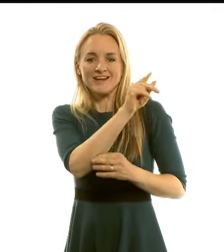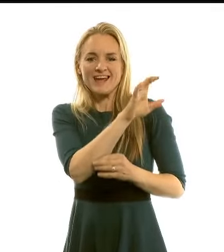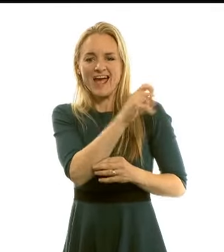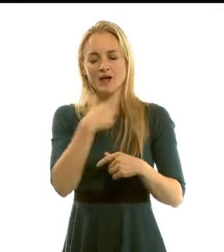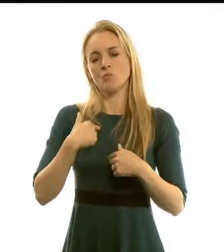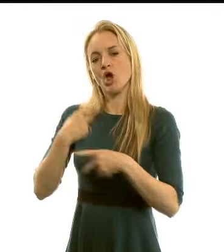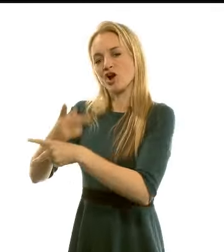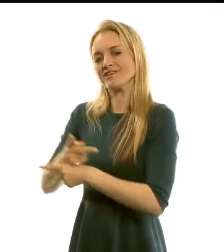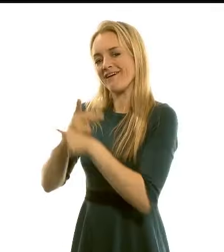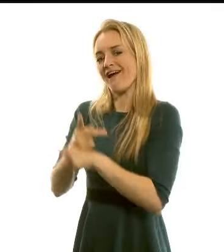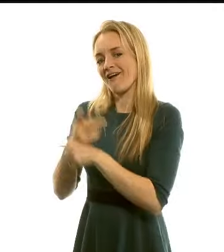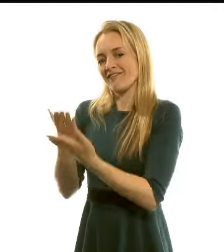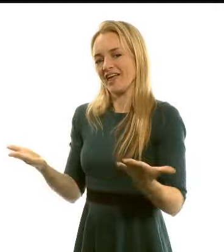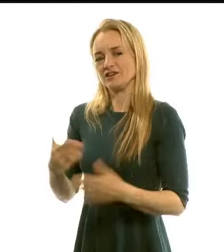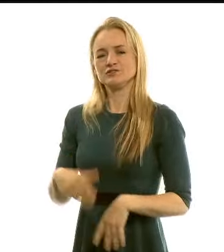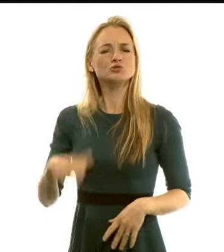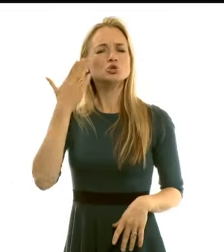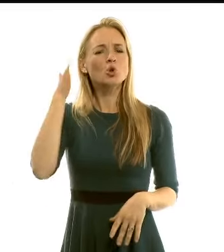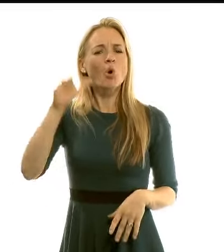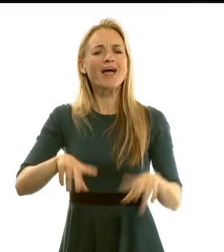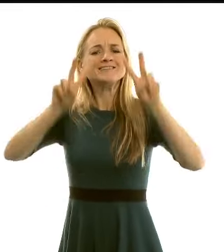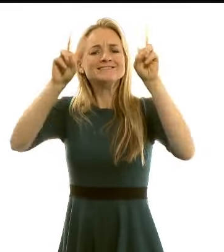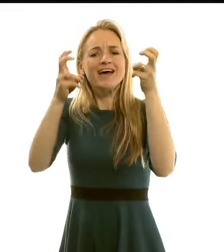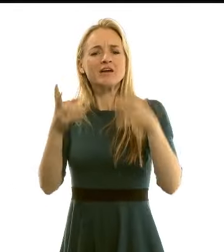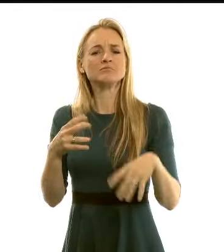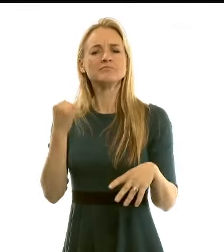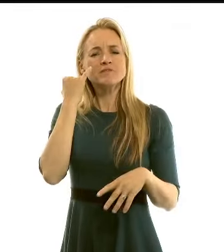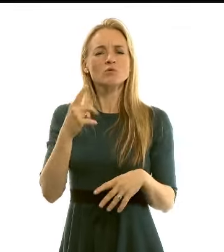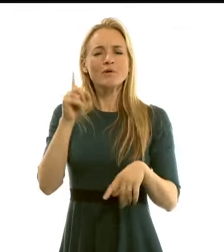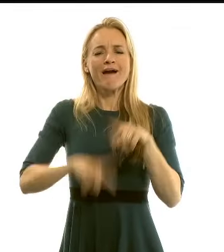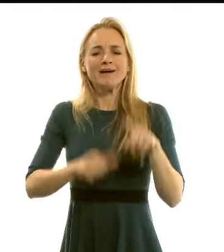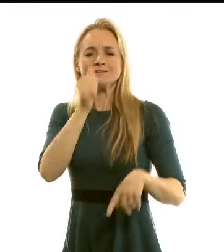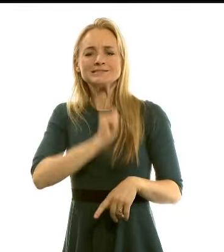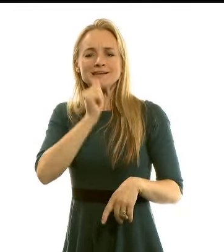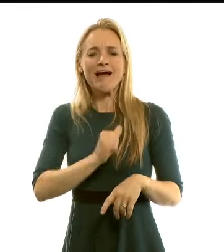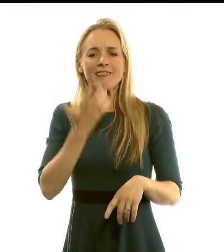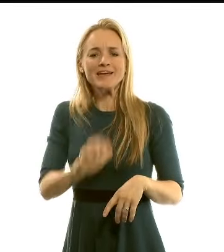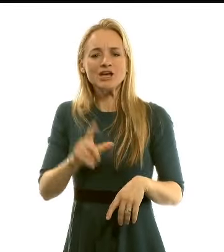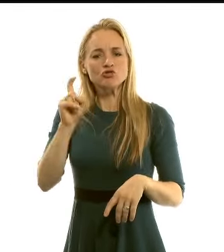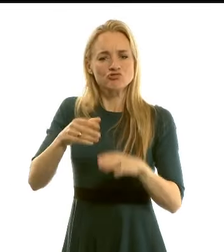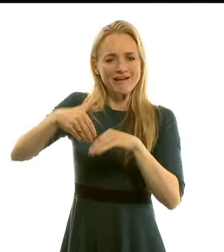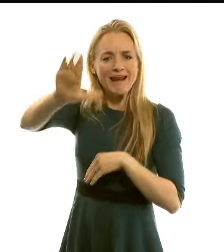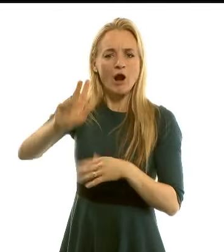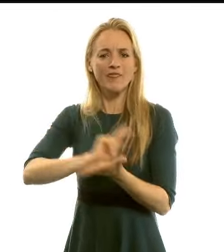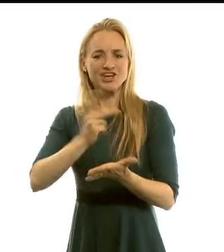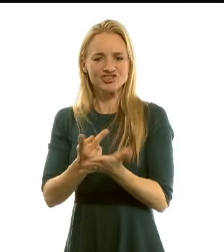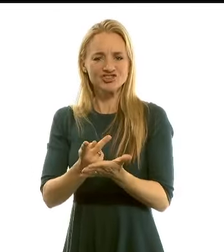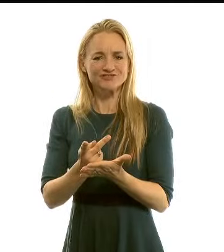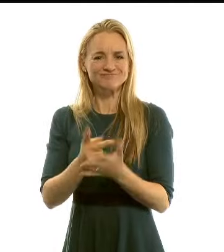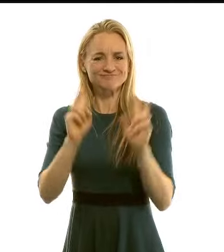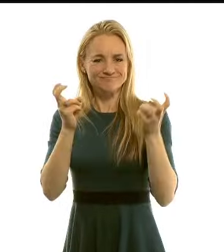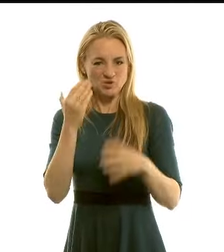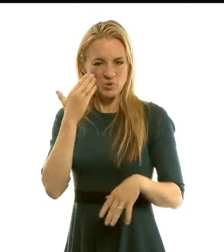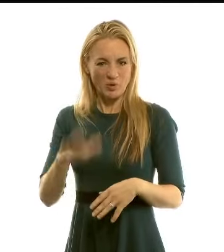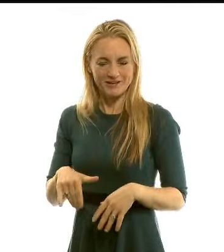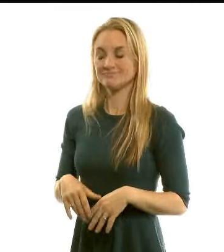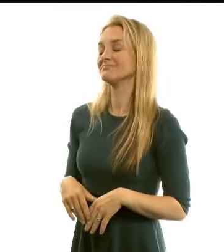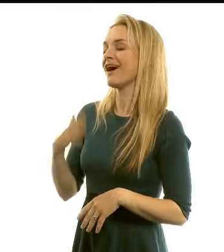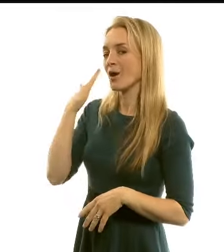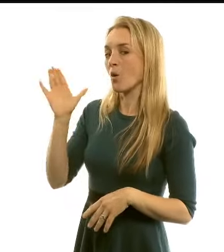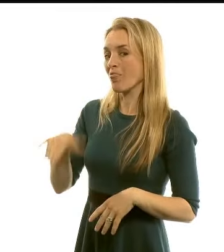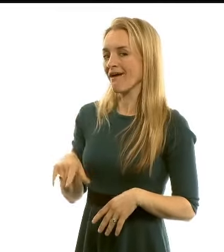get out of the kitchen? I certainly do, and the heat is rising in the Lego Masters kitchen, and our all-star bakers are starting to feel the pressure. Yeah, and